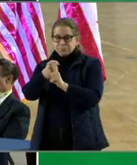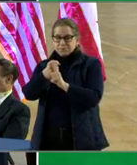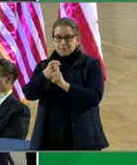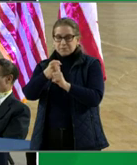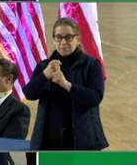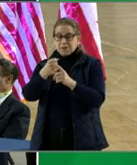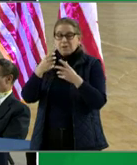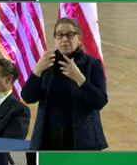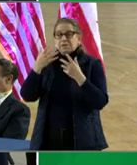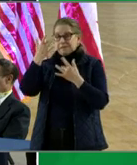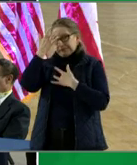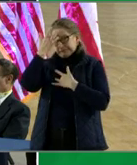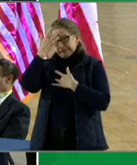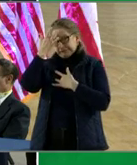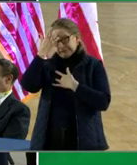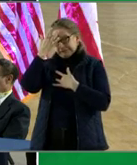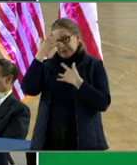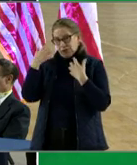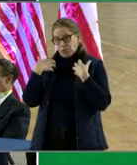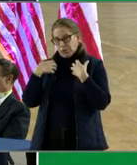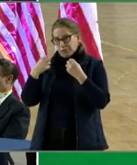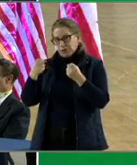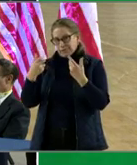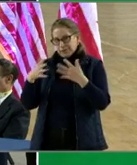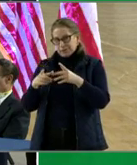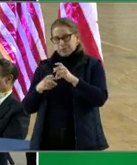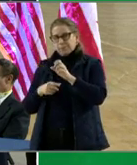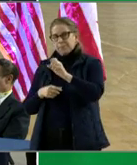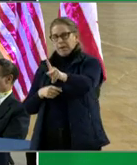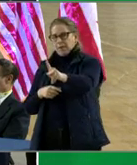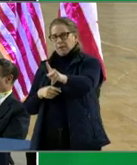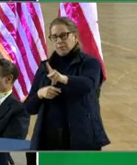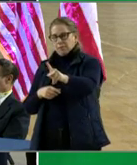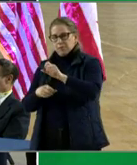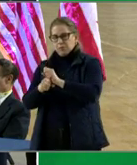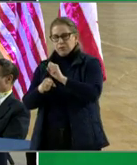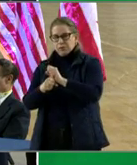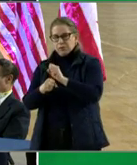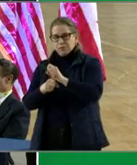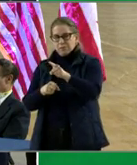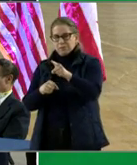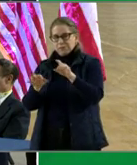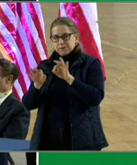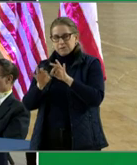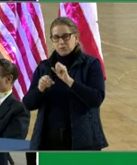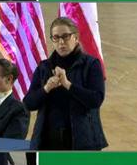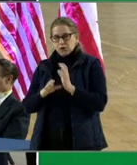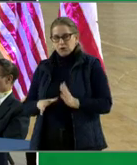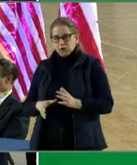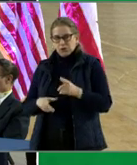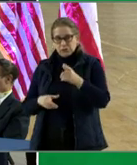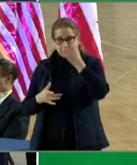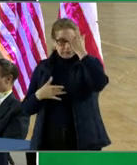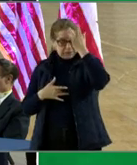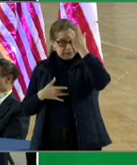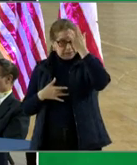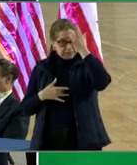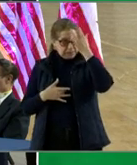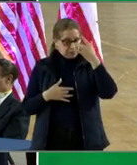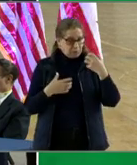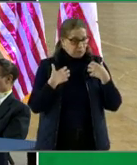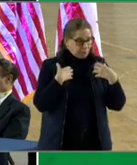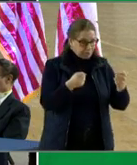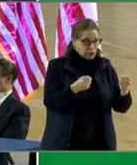to function. And so if there are essential workers, they can return to work. Not every essential worker would be impacted at the